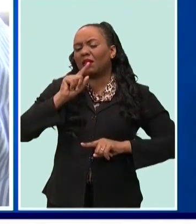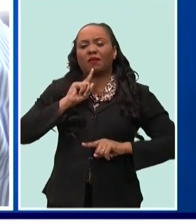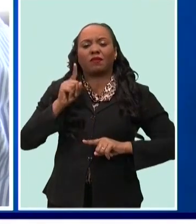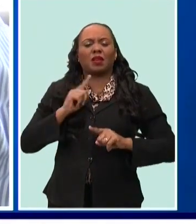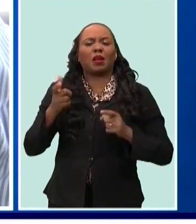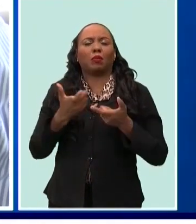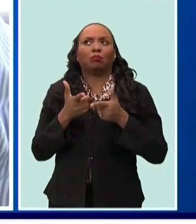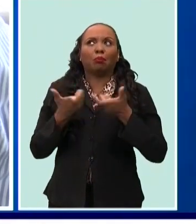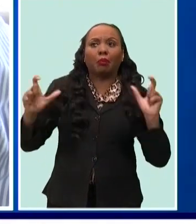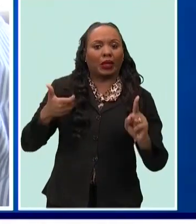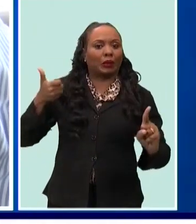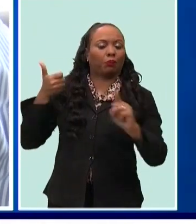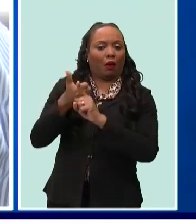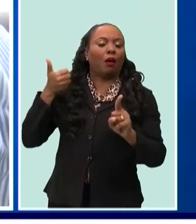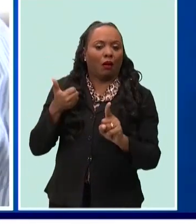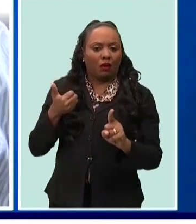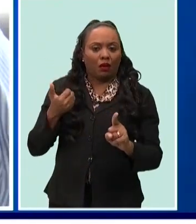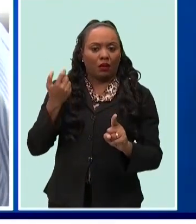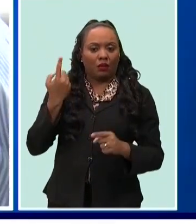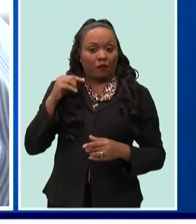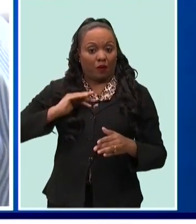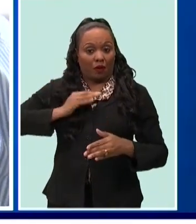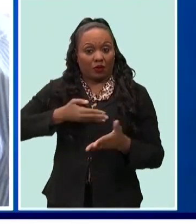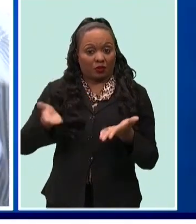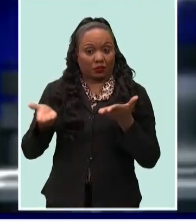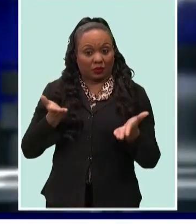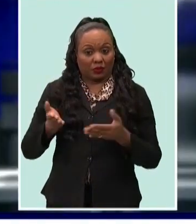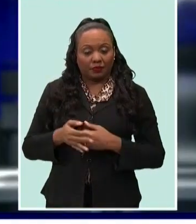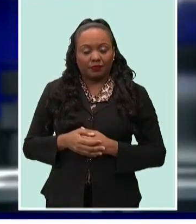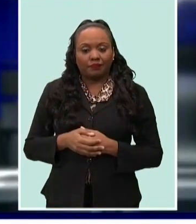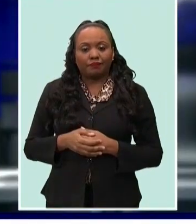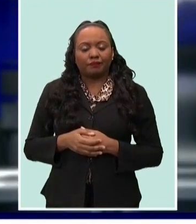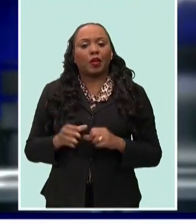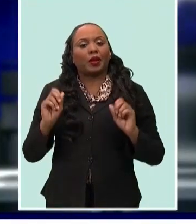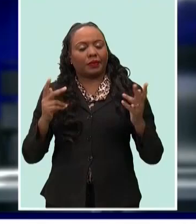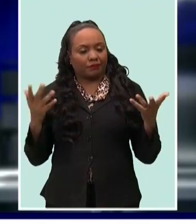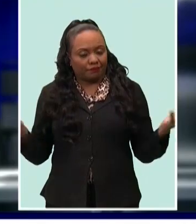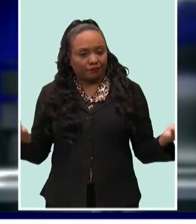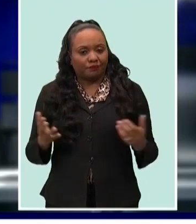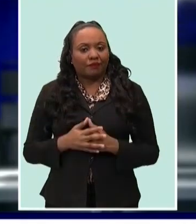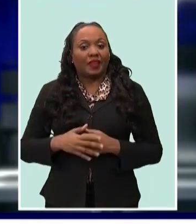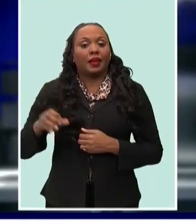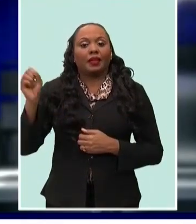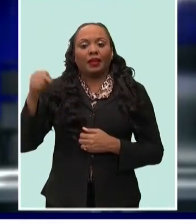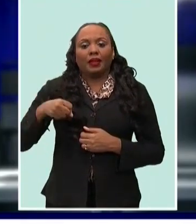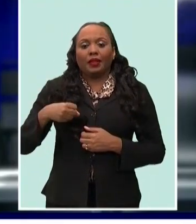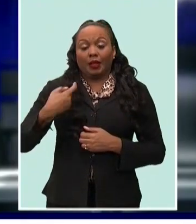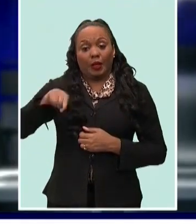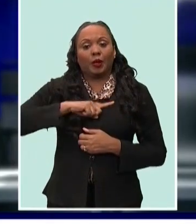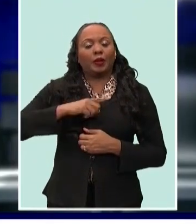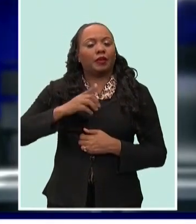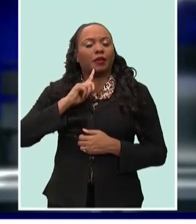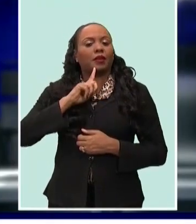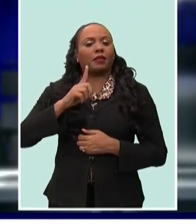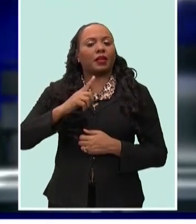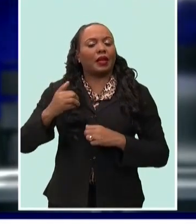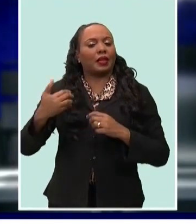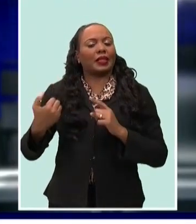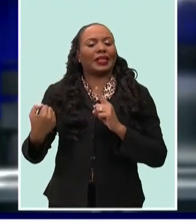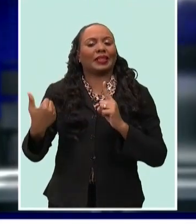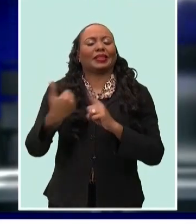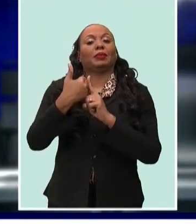major disruptions to the airport service. So that's pretty much it, Lisa. Yes, Barbados felt the impact. Yes, there was